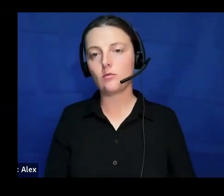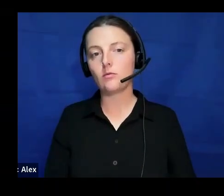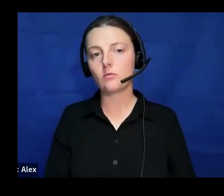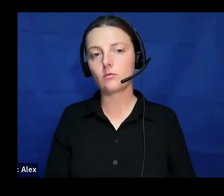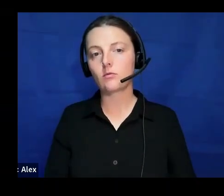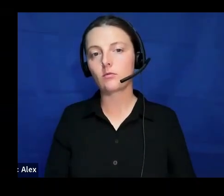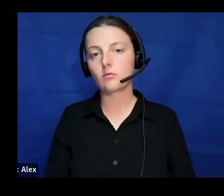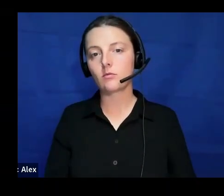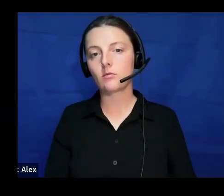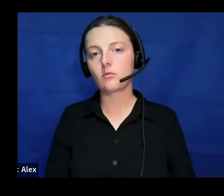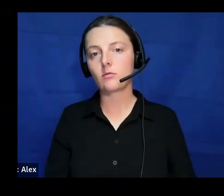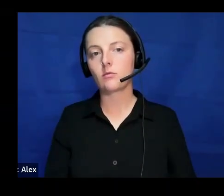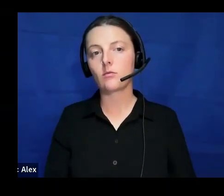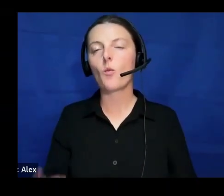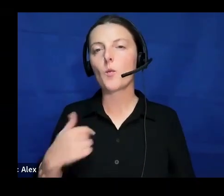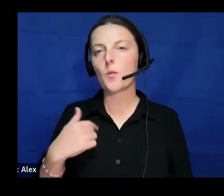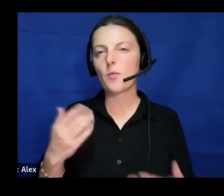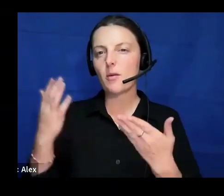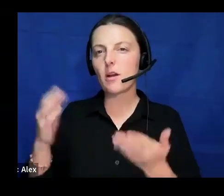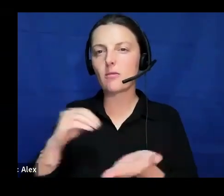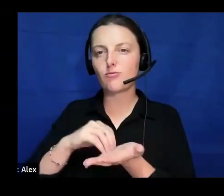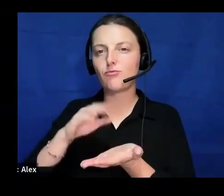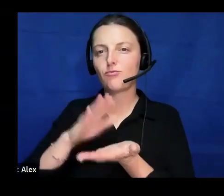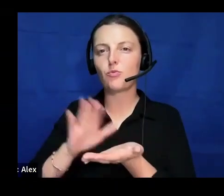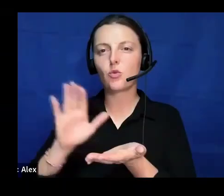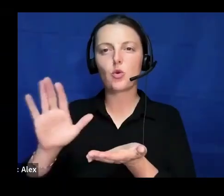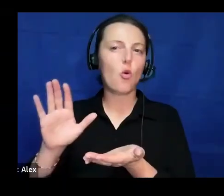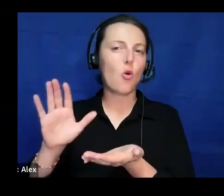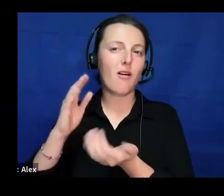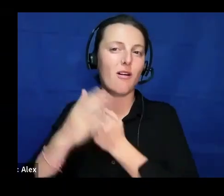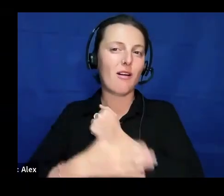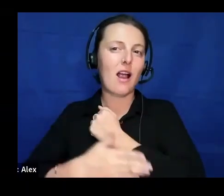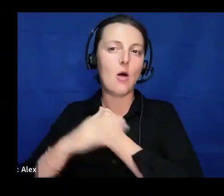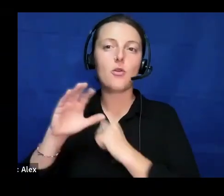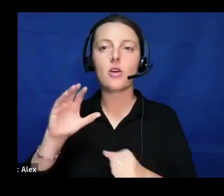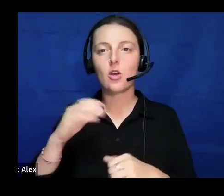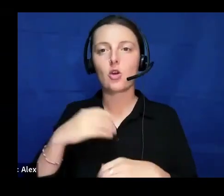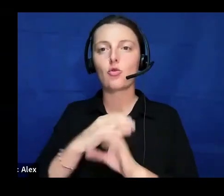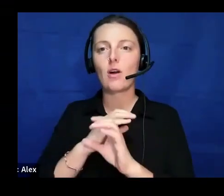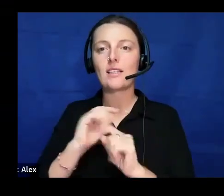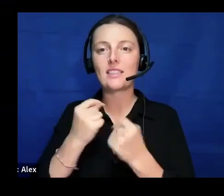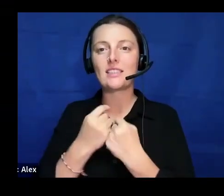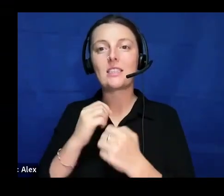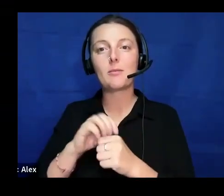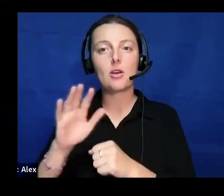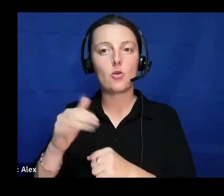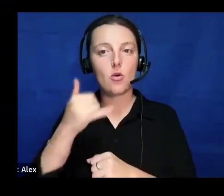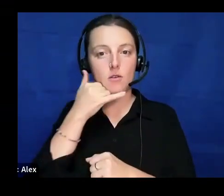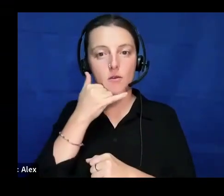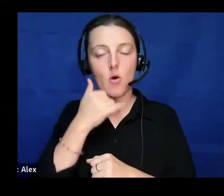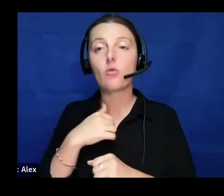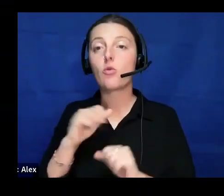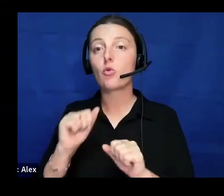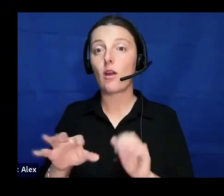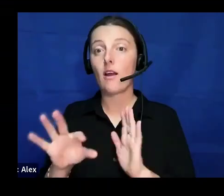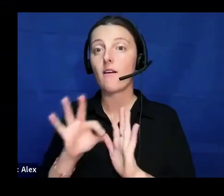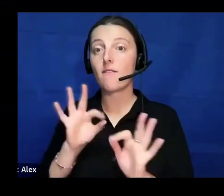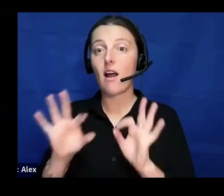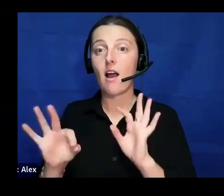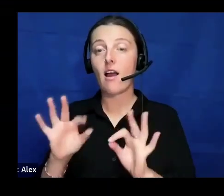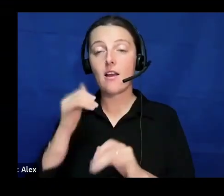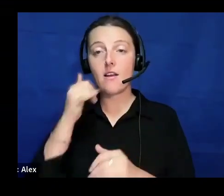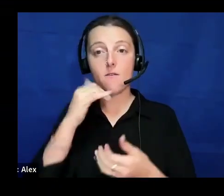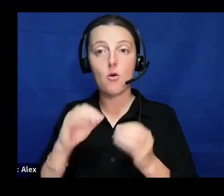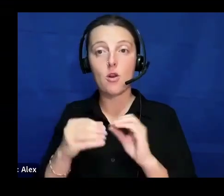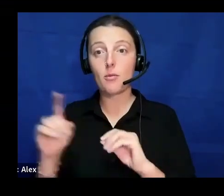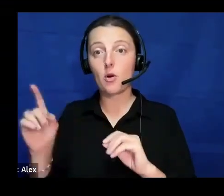county crisis team in your phone. You can find the phone numbers at justcallmn.com, or you can scan that